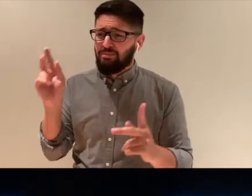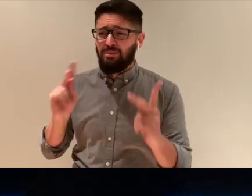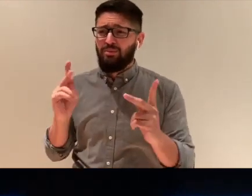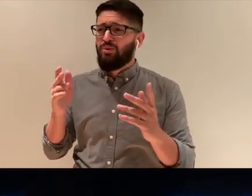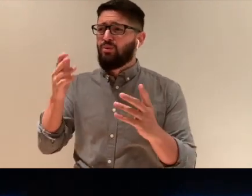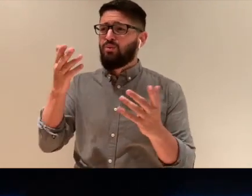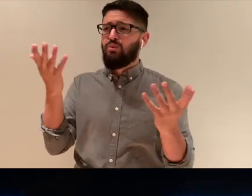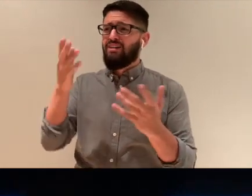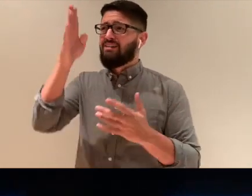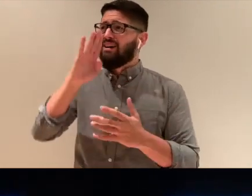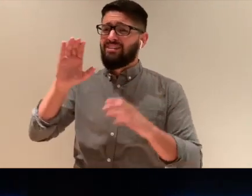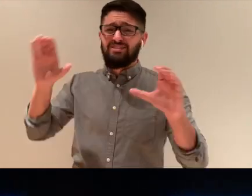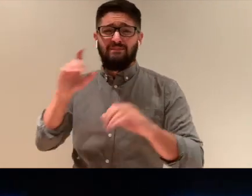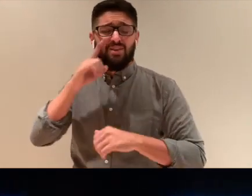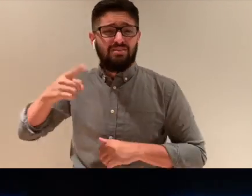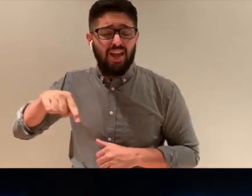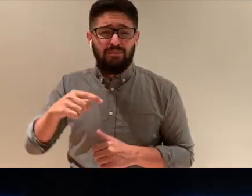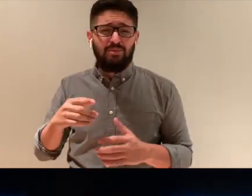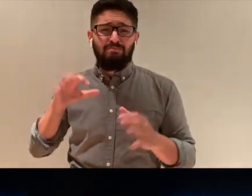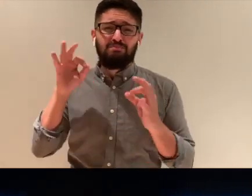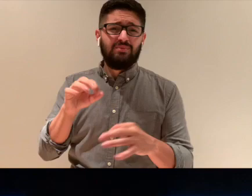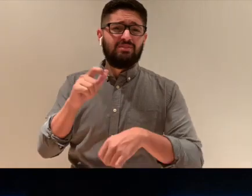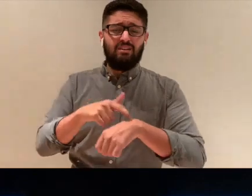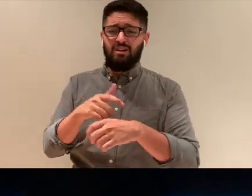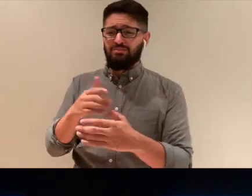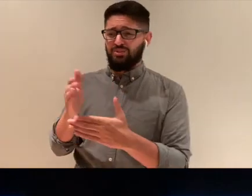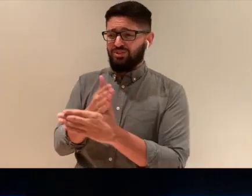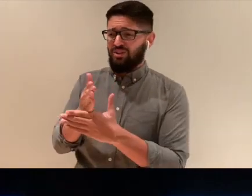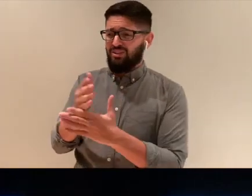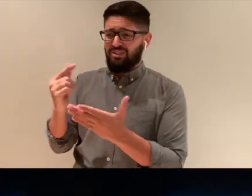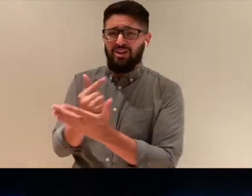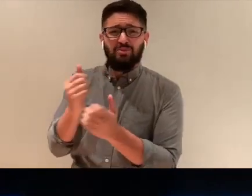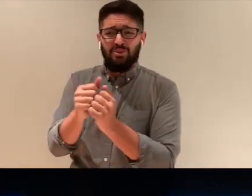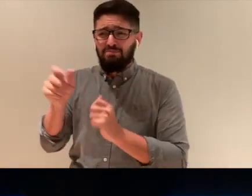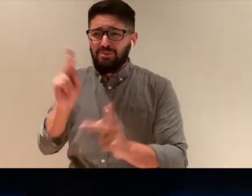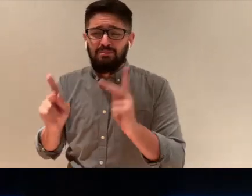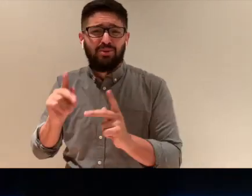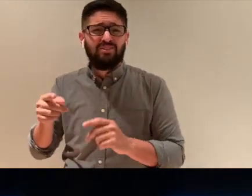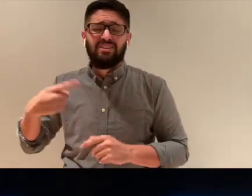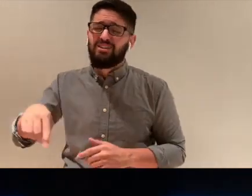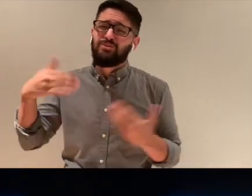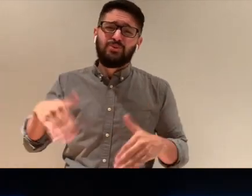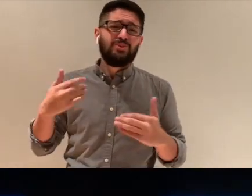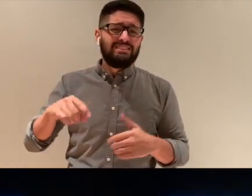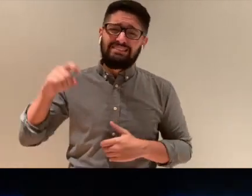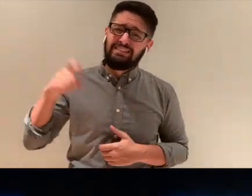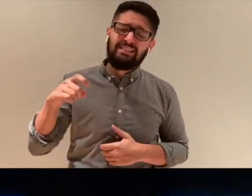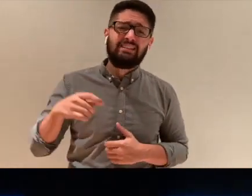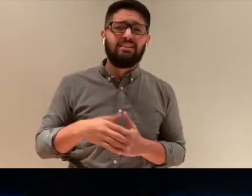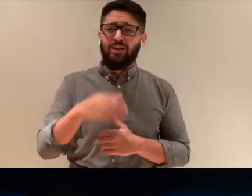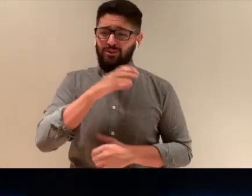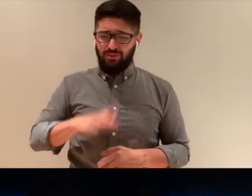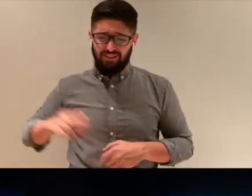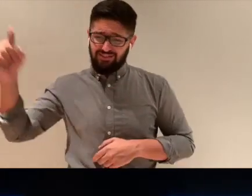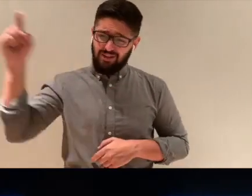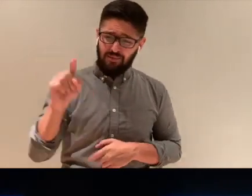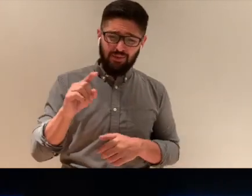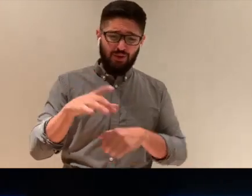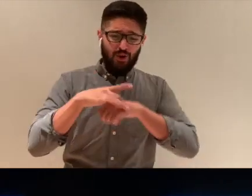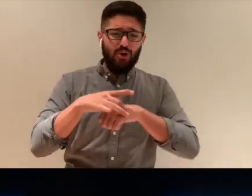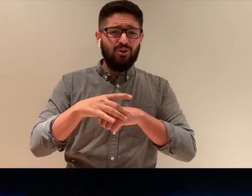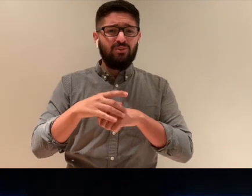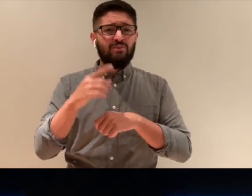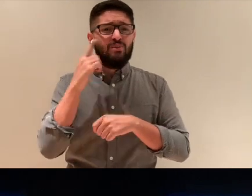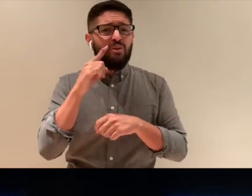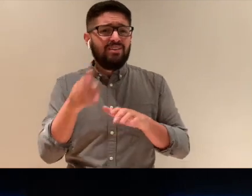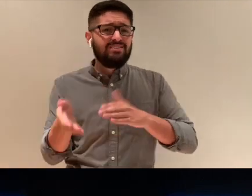them, what he did for them. And this is the time, listen, to share the gospel with the people that so desperately need it. That Christ came down to this earth